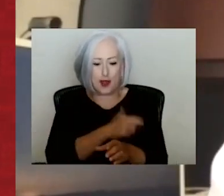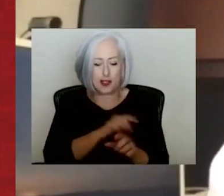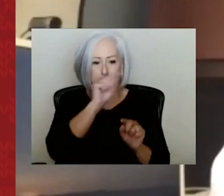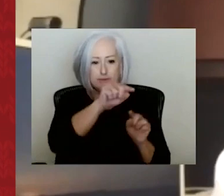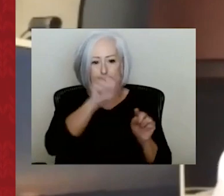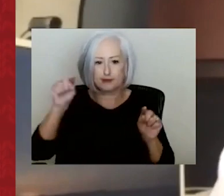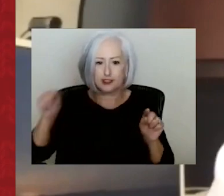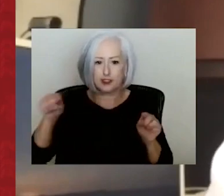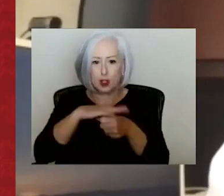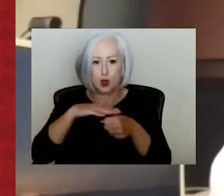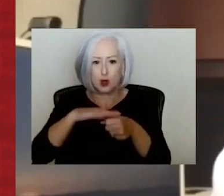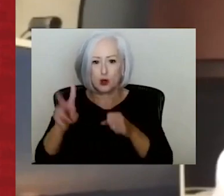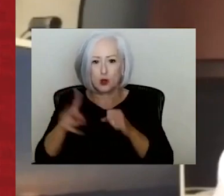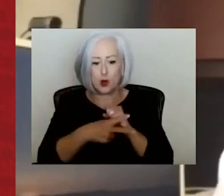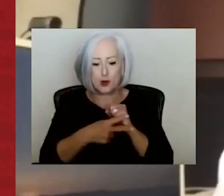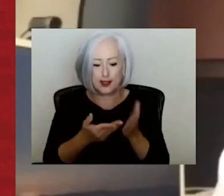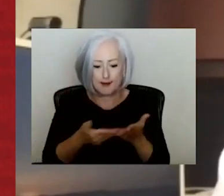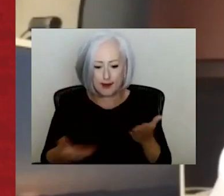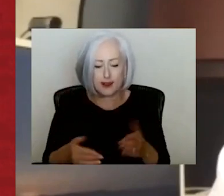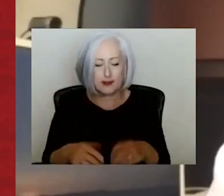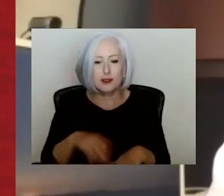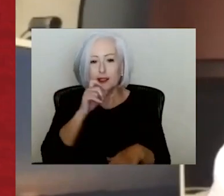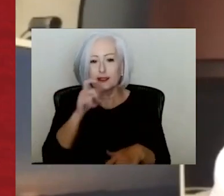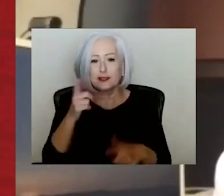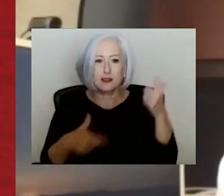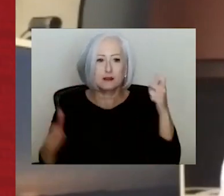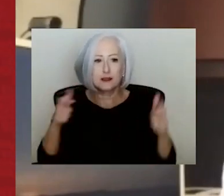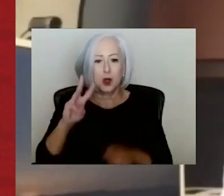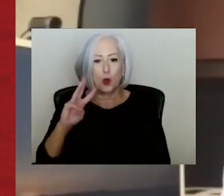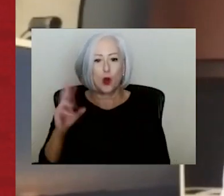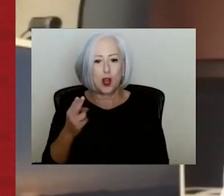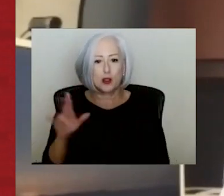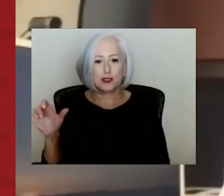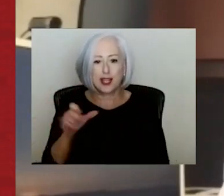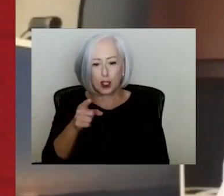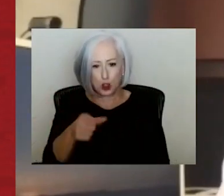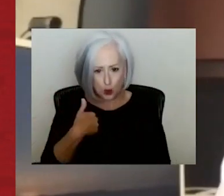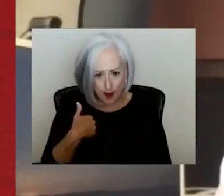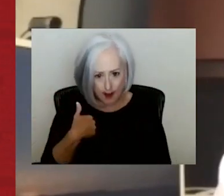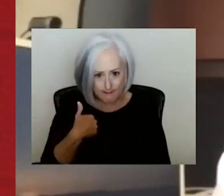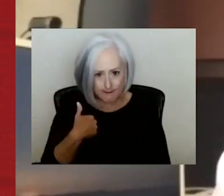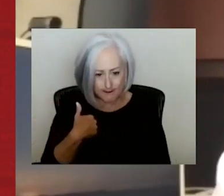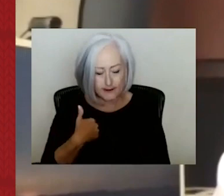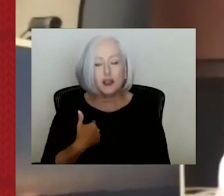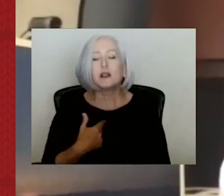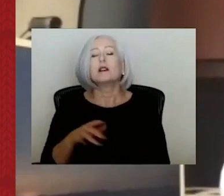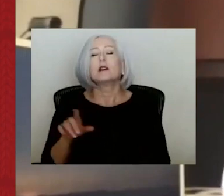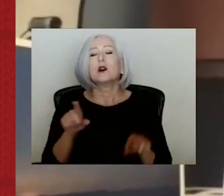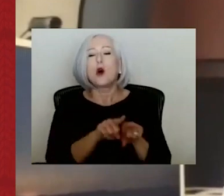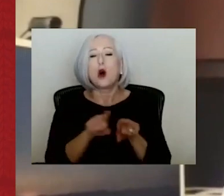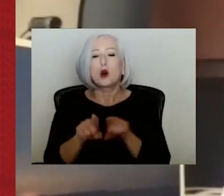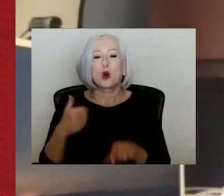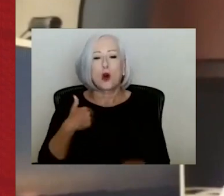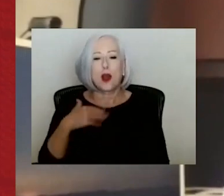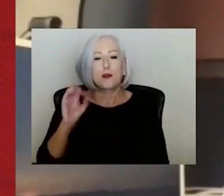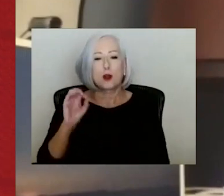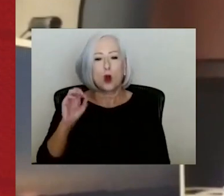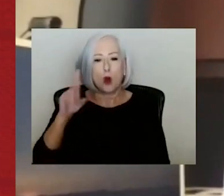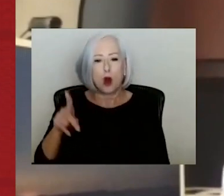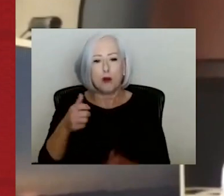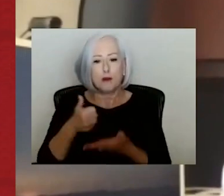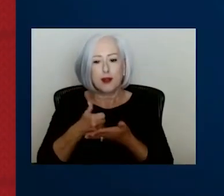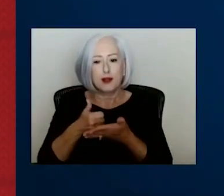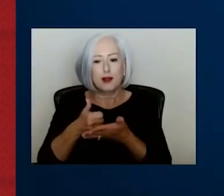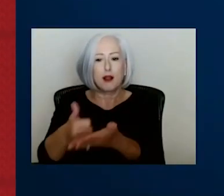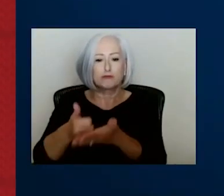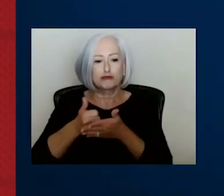do store. Not a large warehouse like what you guys have. And then, of course, we do have co-ops that help us.